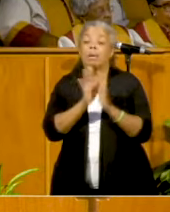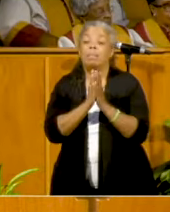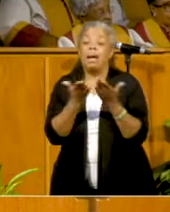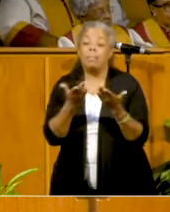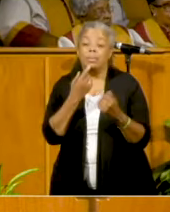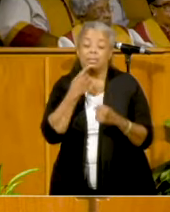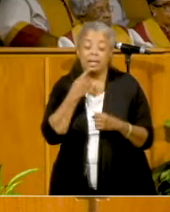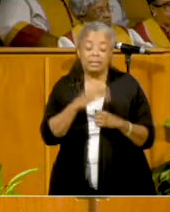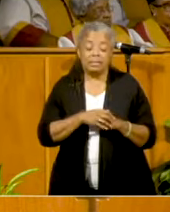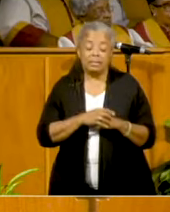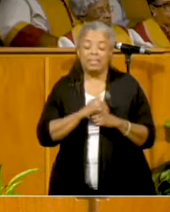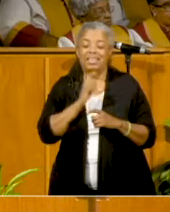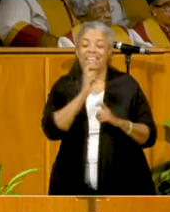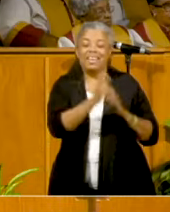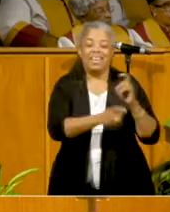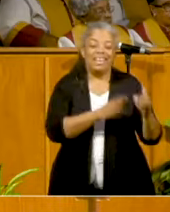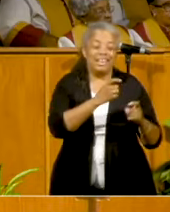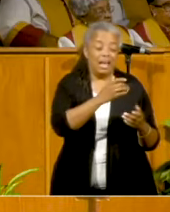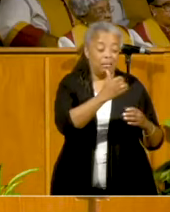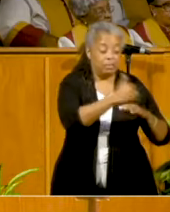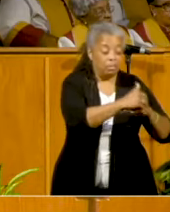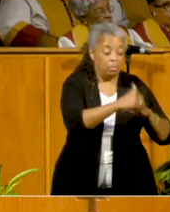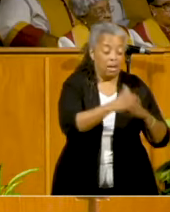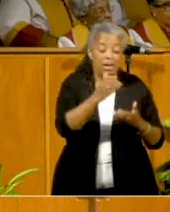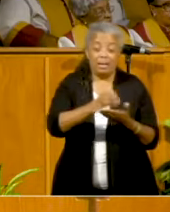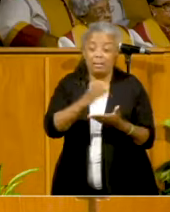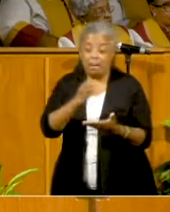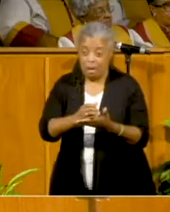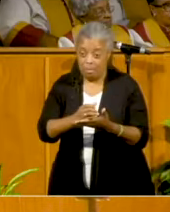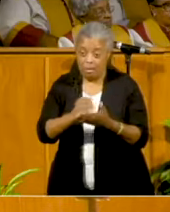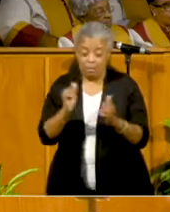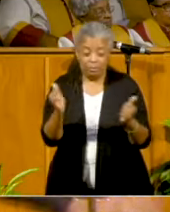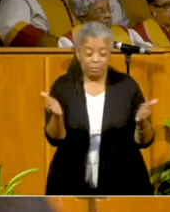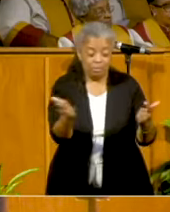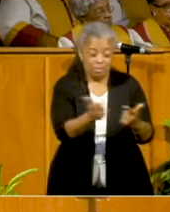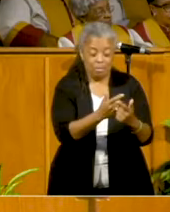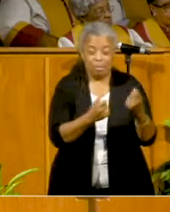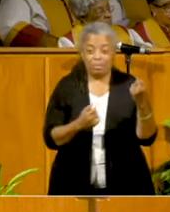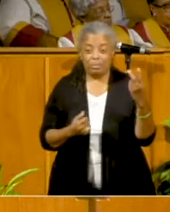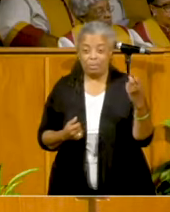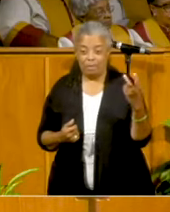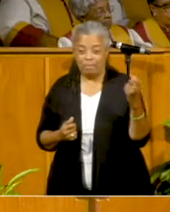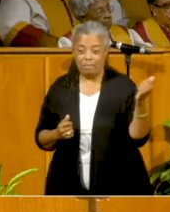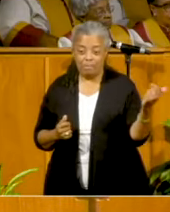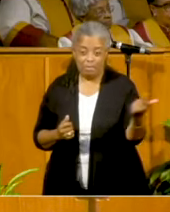says that he gave the bread and the cup to all of them.